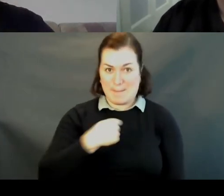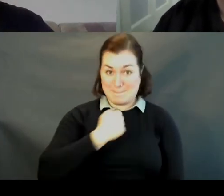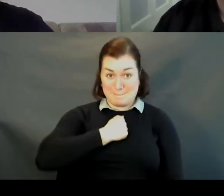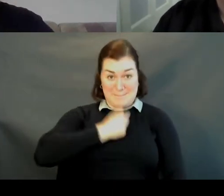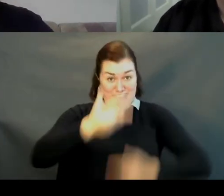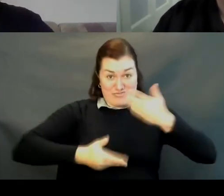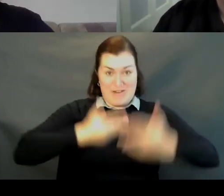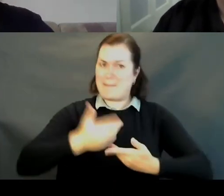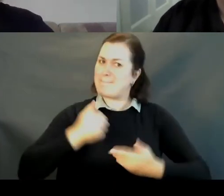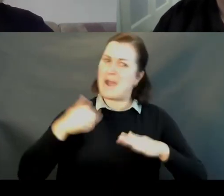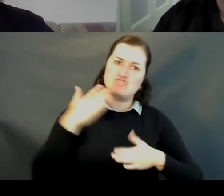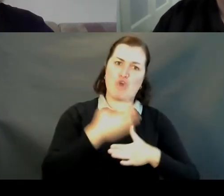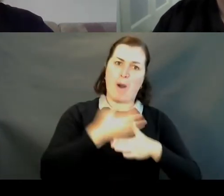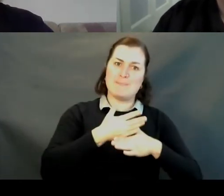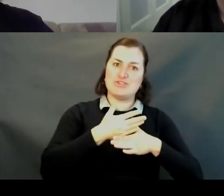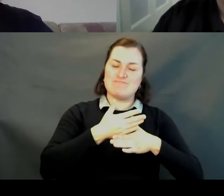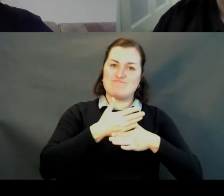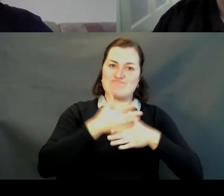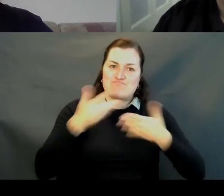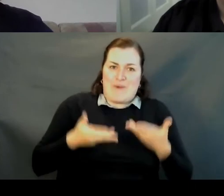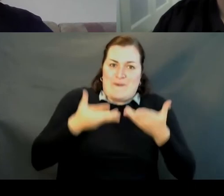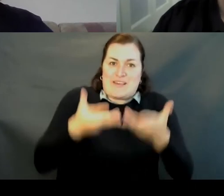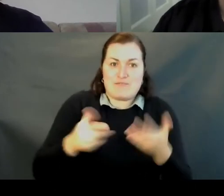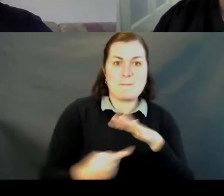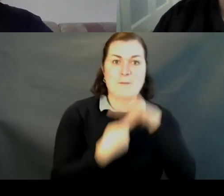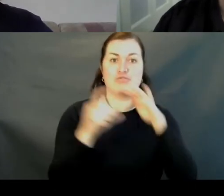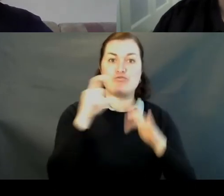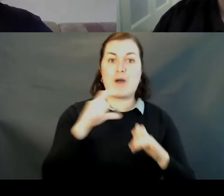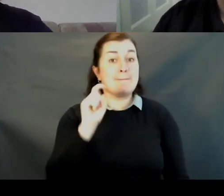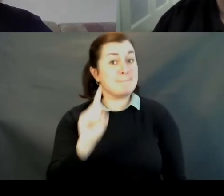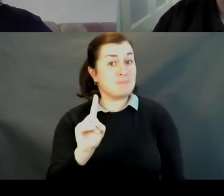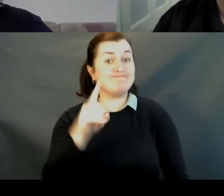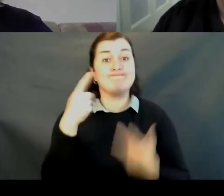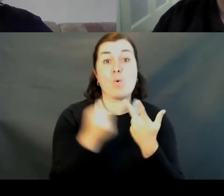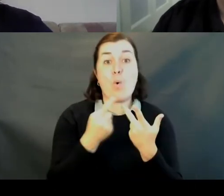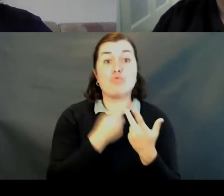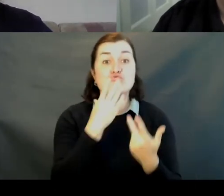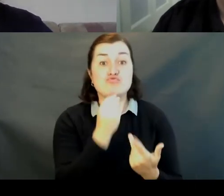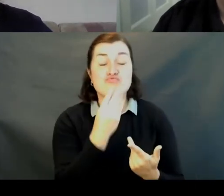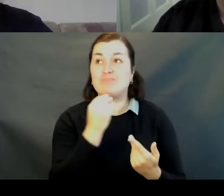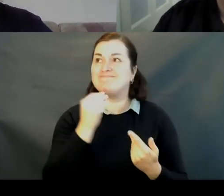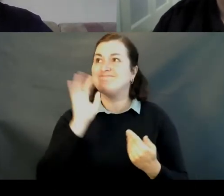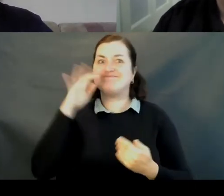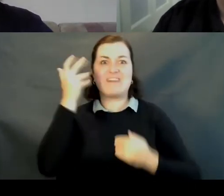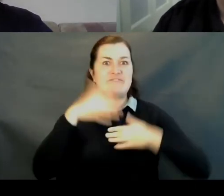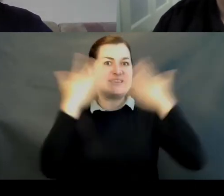get that over to it. But it's also useful in people's daily lives. People use colour in their daily